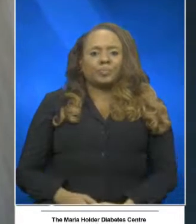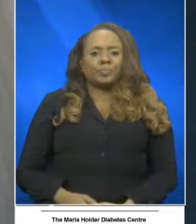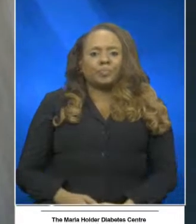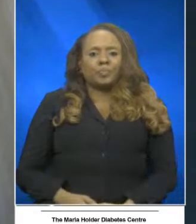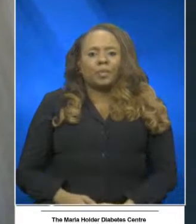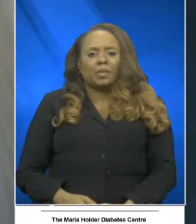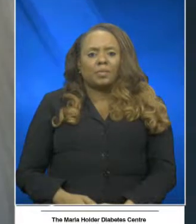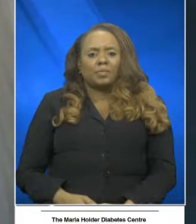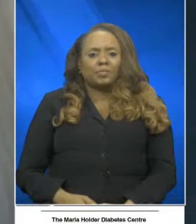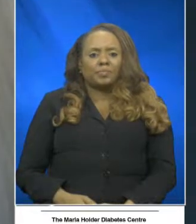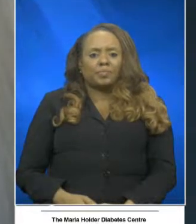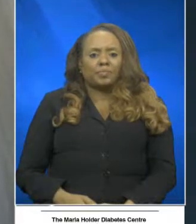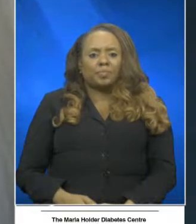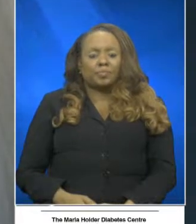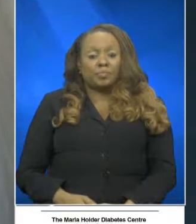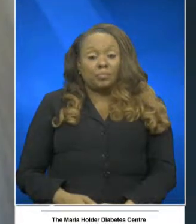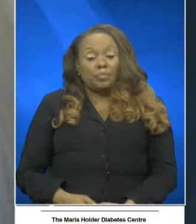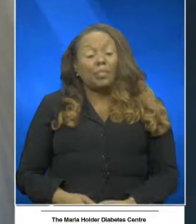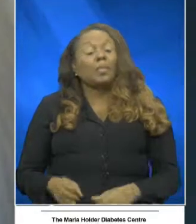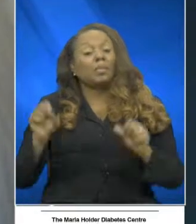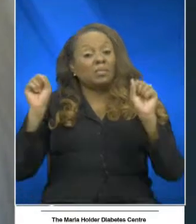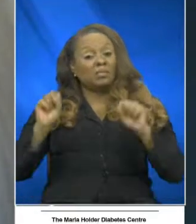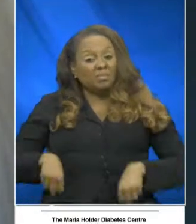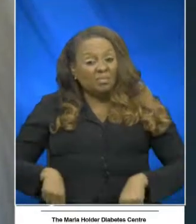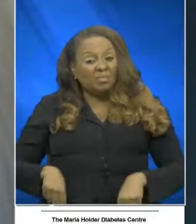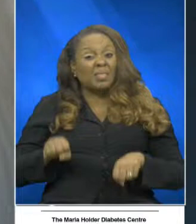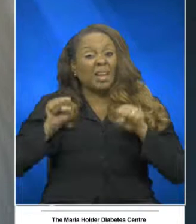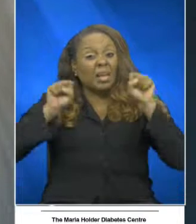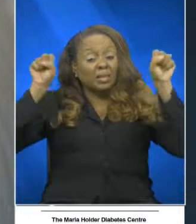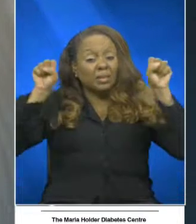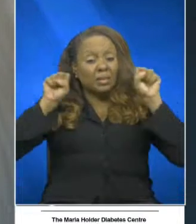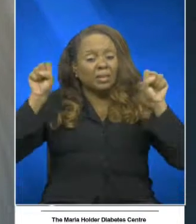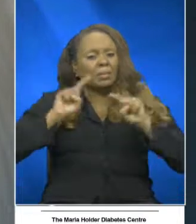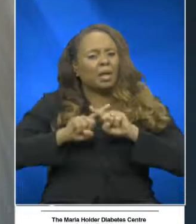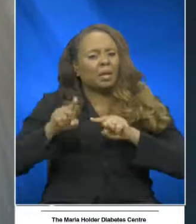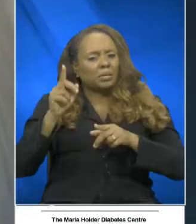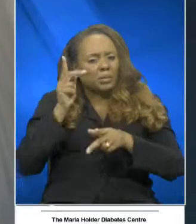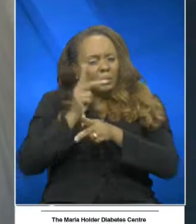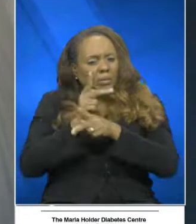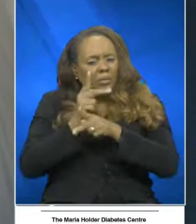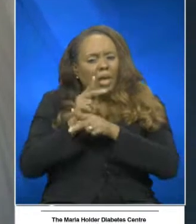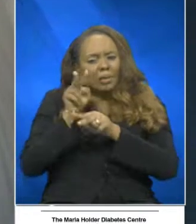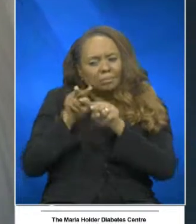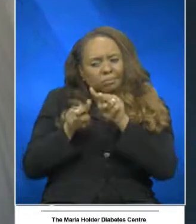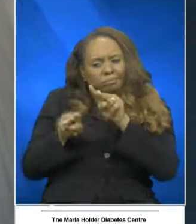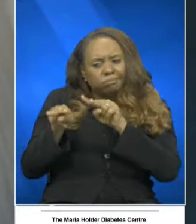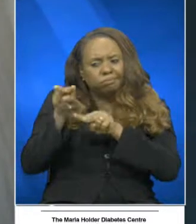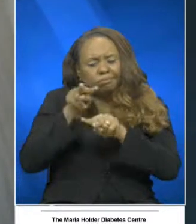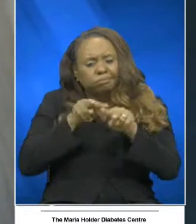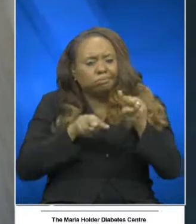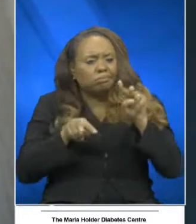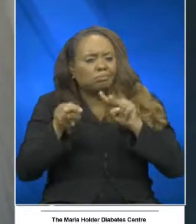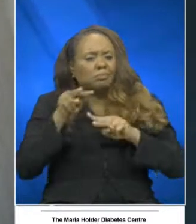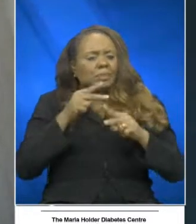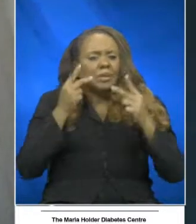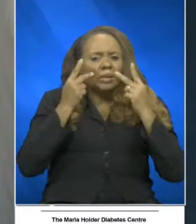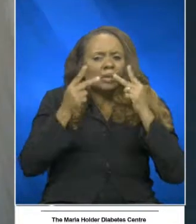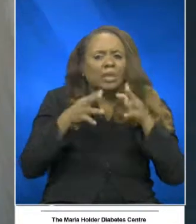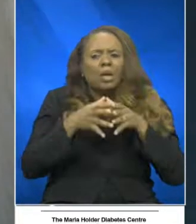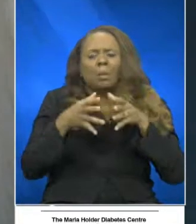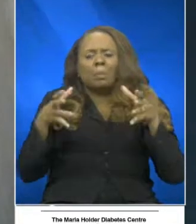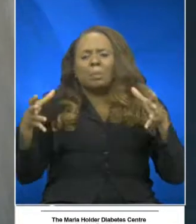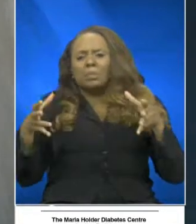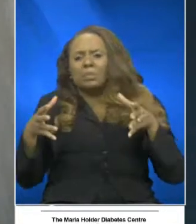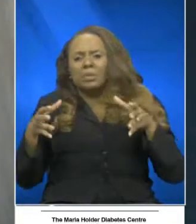isn't any exercise that she can do, but it would just have to be monitored, and we'd have to watch and see what she could tolerate and